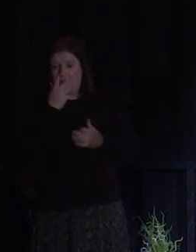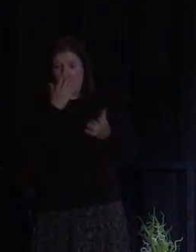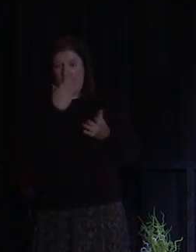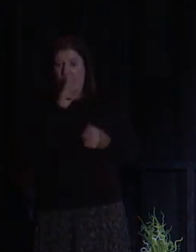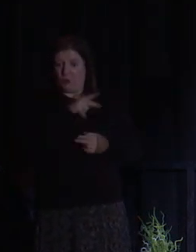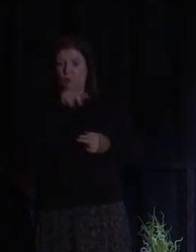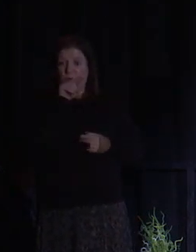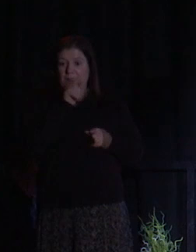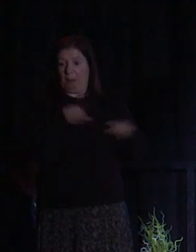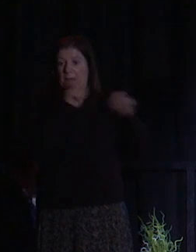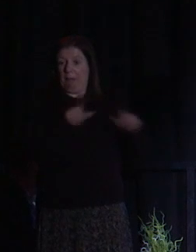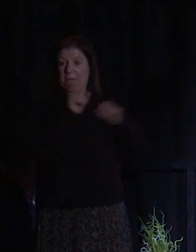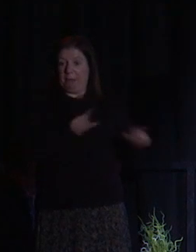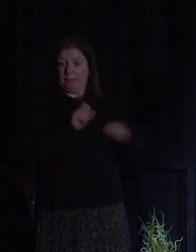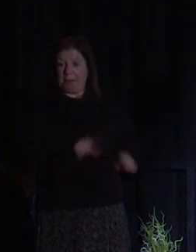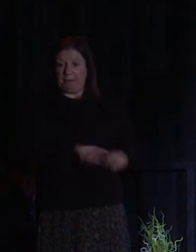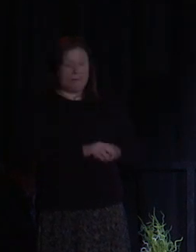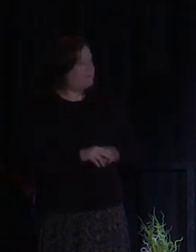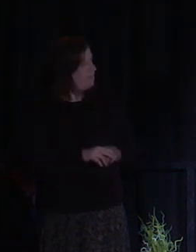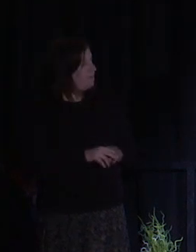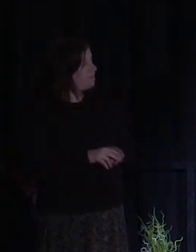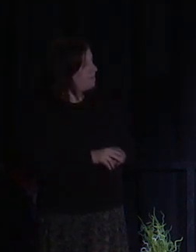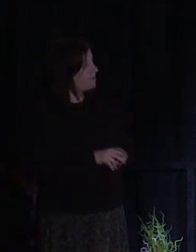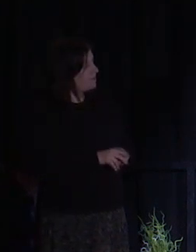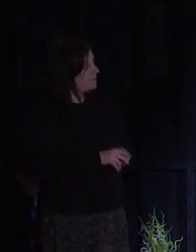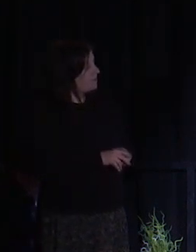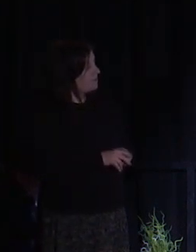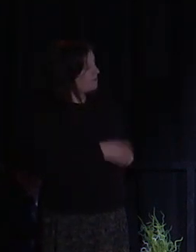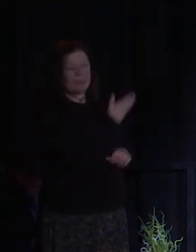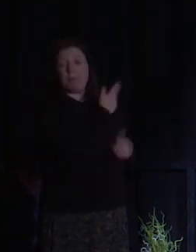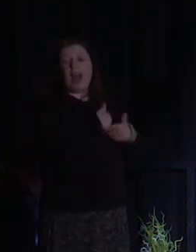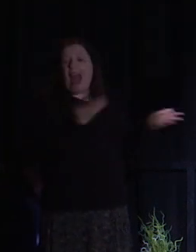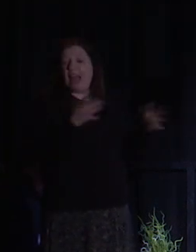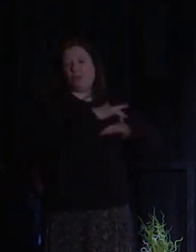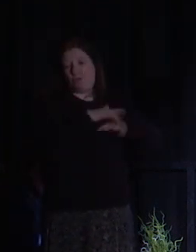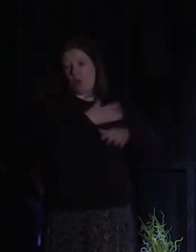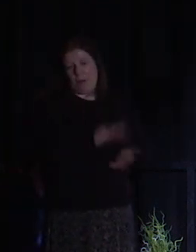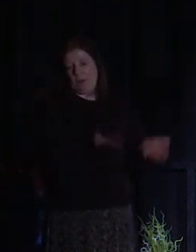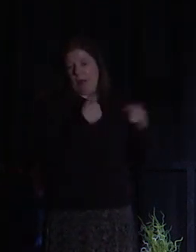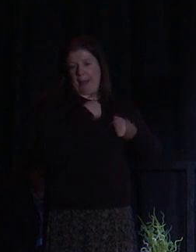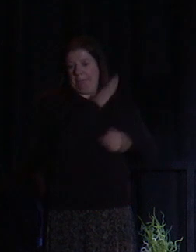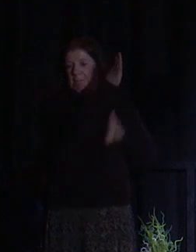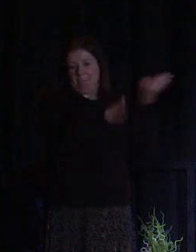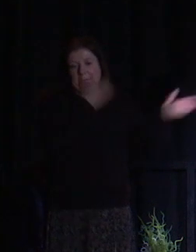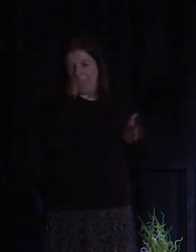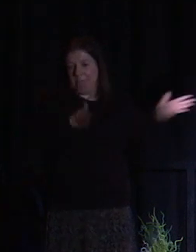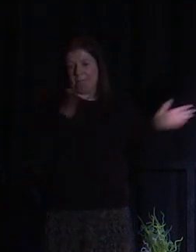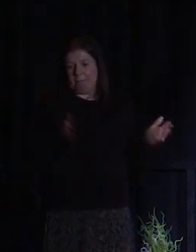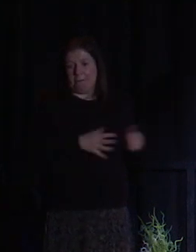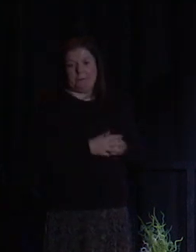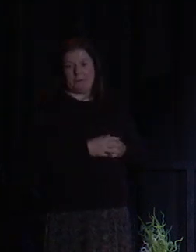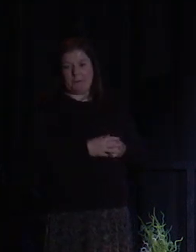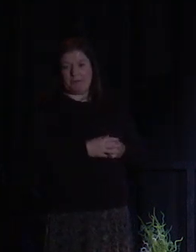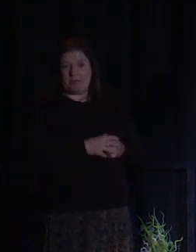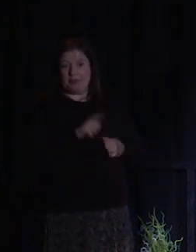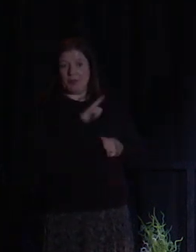At present, the Howlers really open to what they can do. They can go to any kind of performance. We just want to see where they can get to and